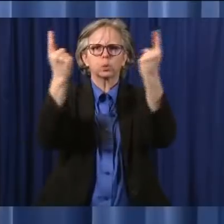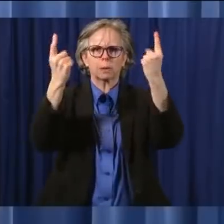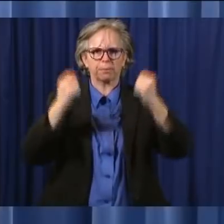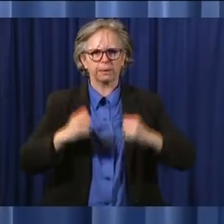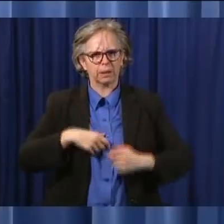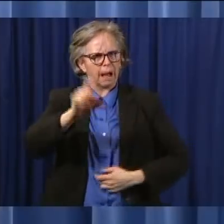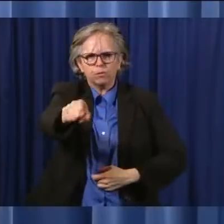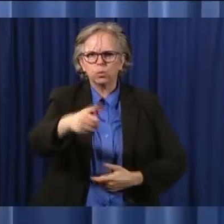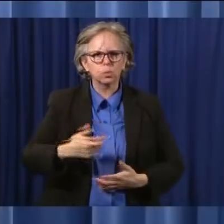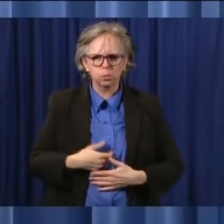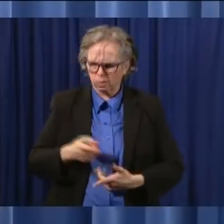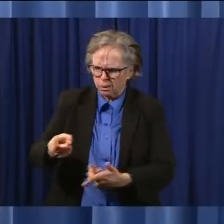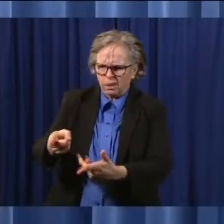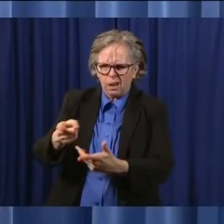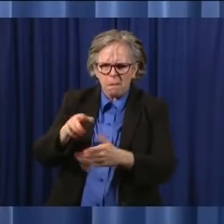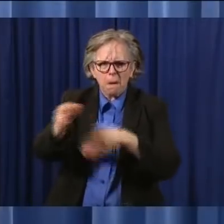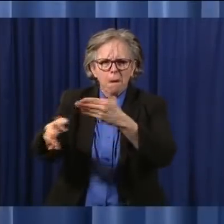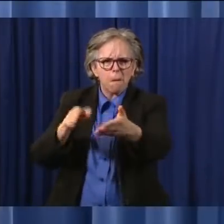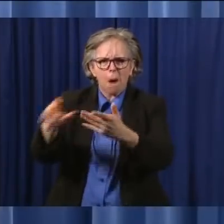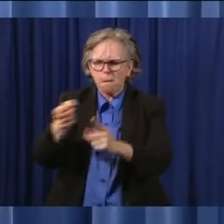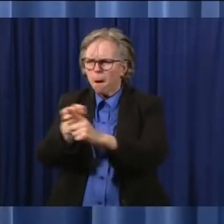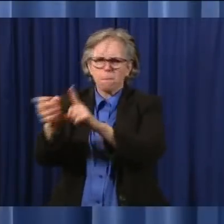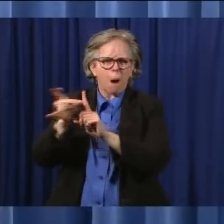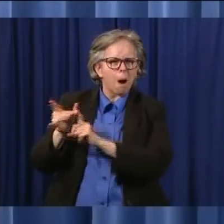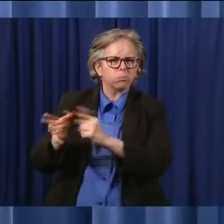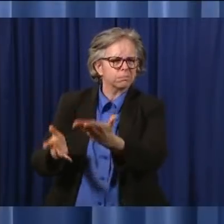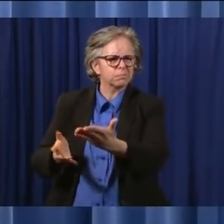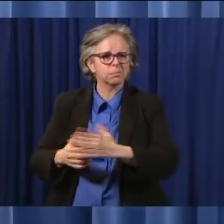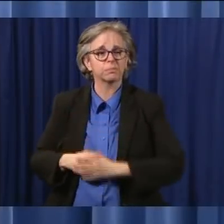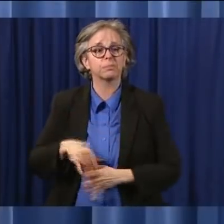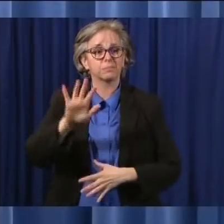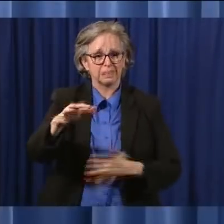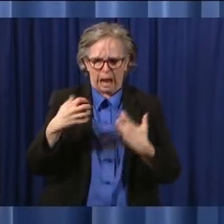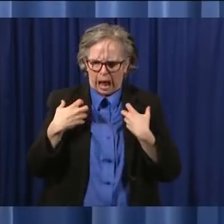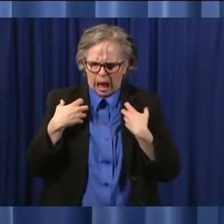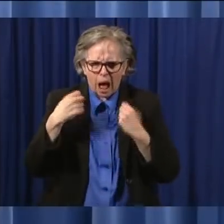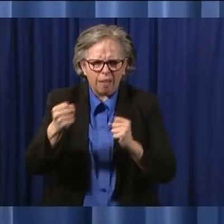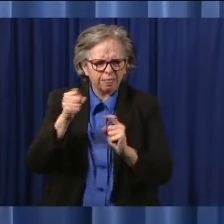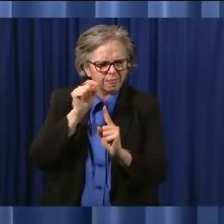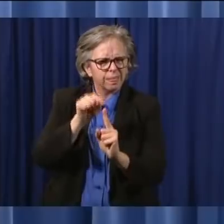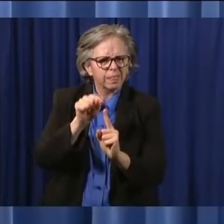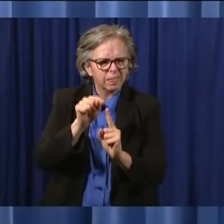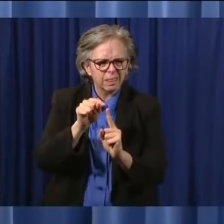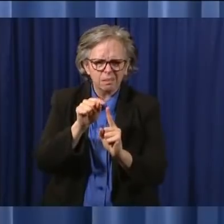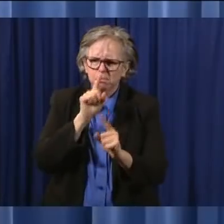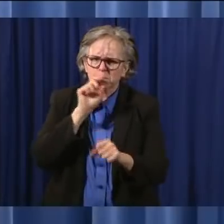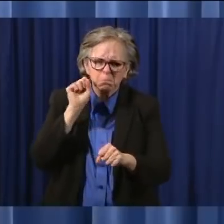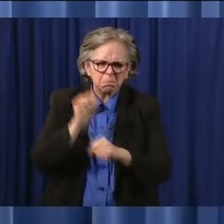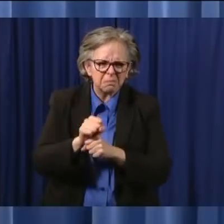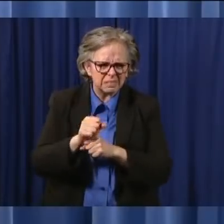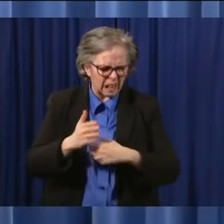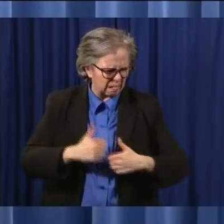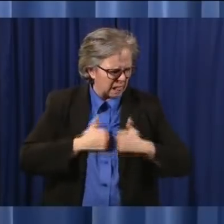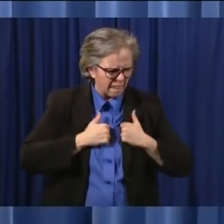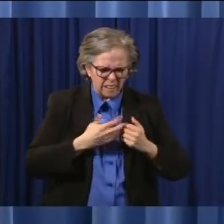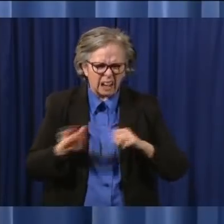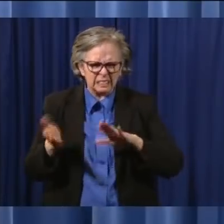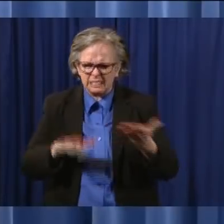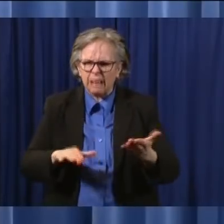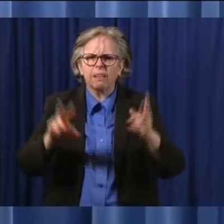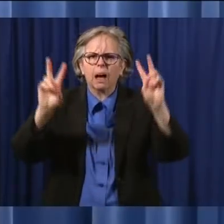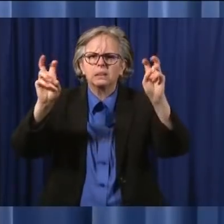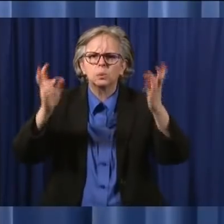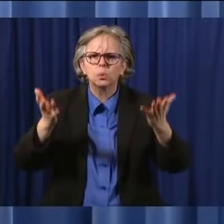truly are, when we're dealing with health, these truly are life and death issues.